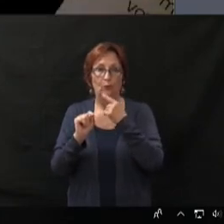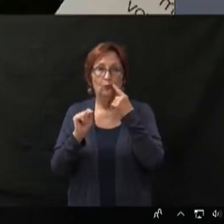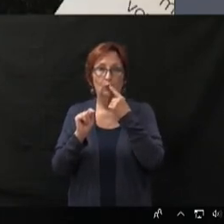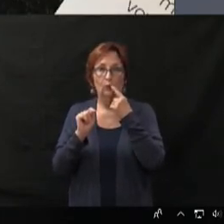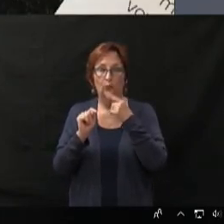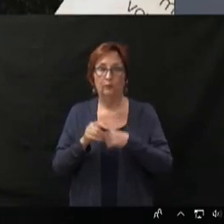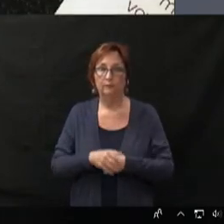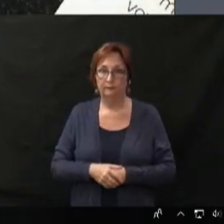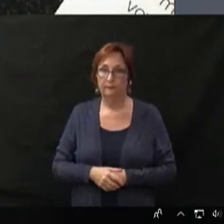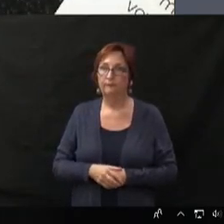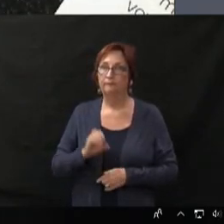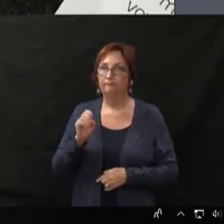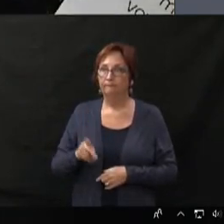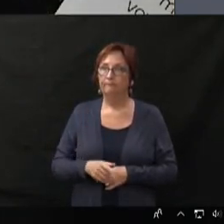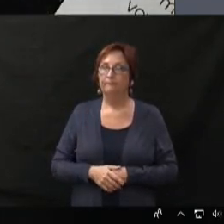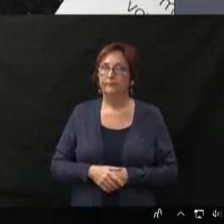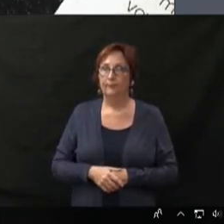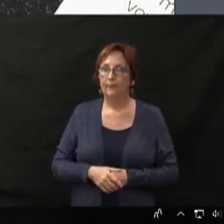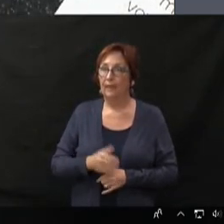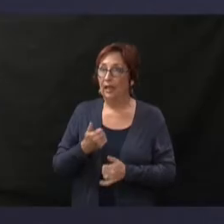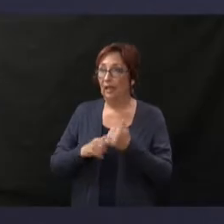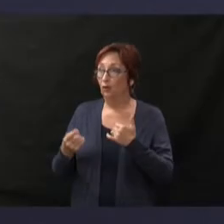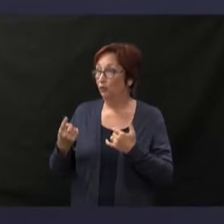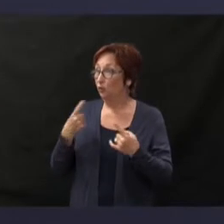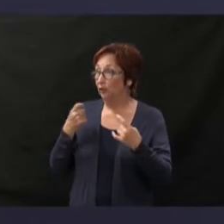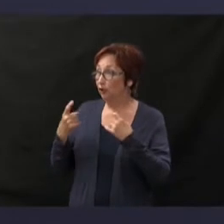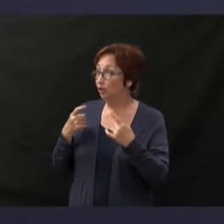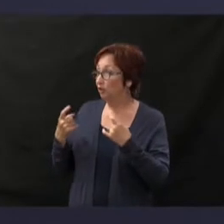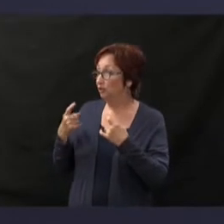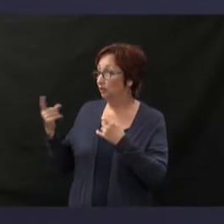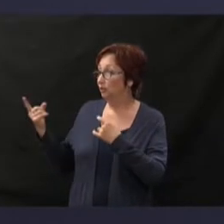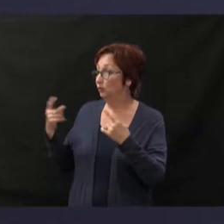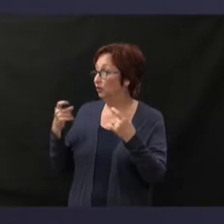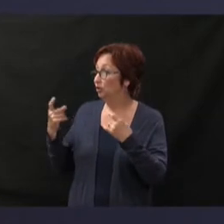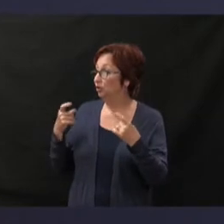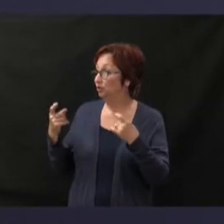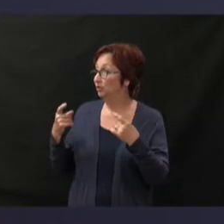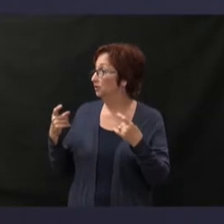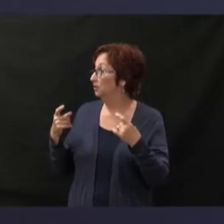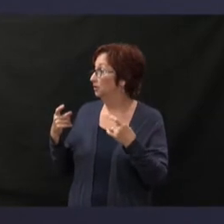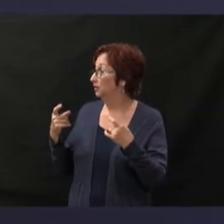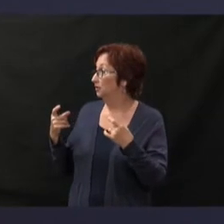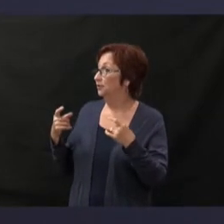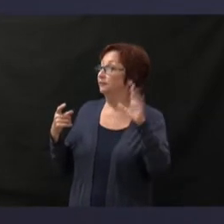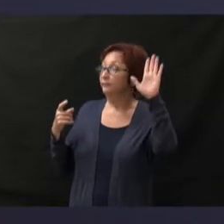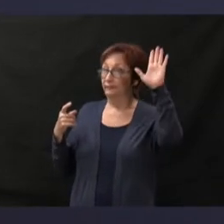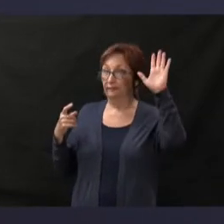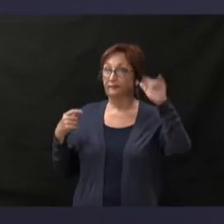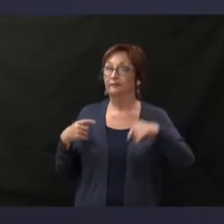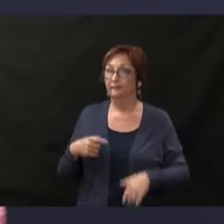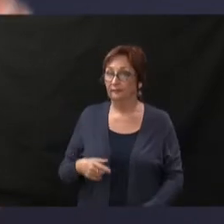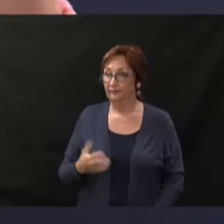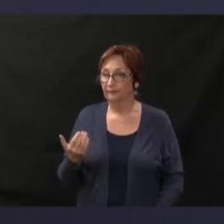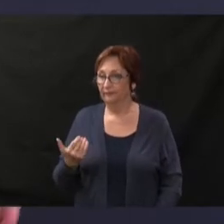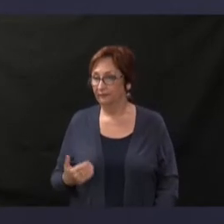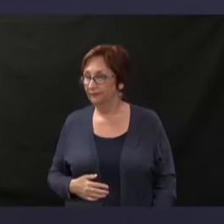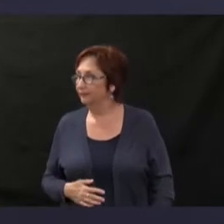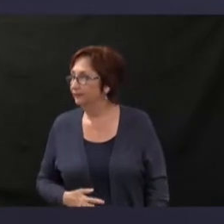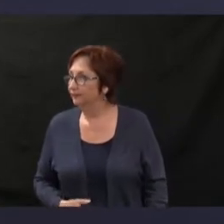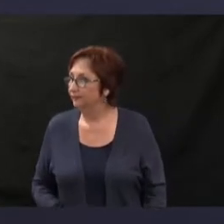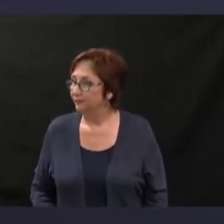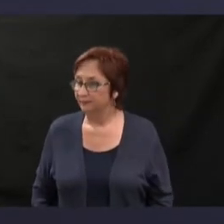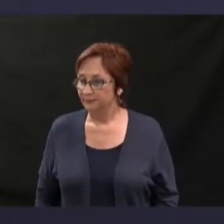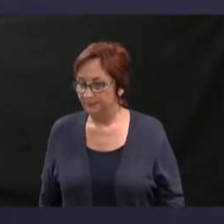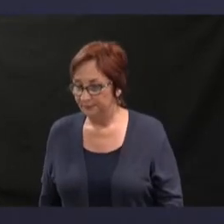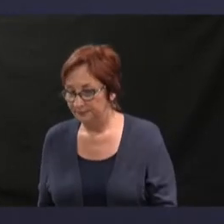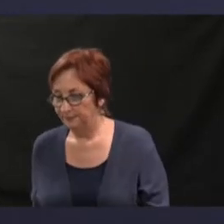Okay. Does anybody have any questions? There are some questions from Zoom land. Oh, okay, yeah. I have a